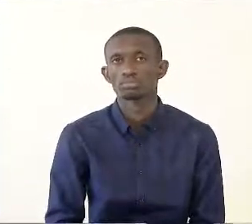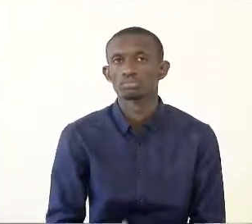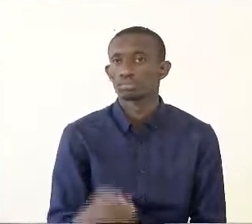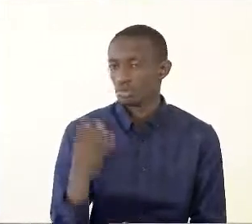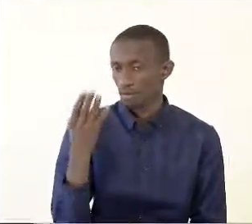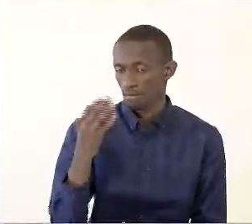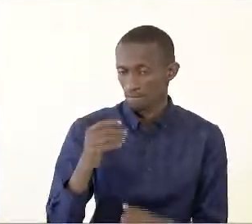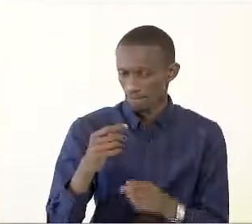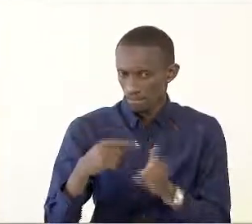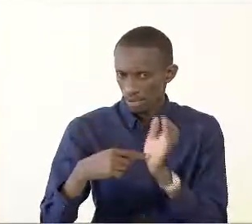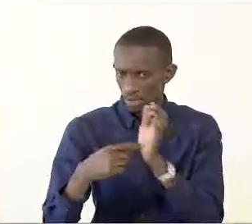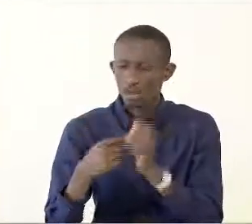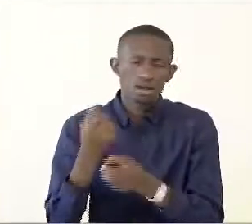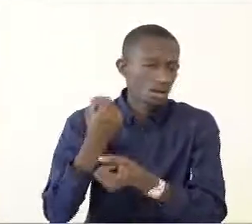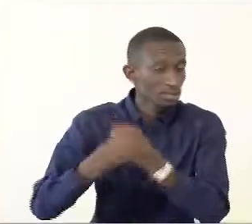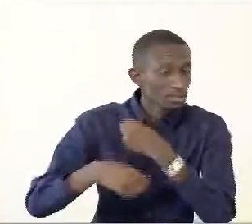for activity